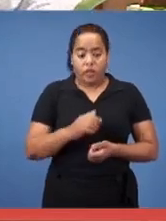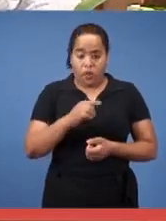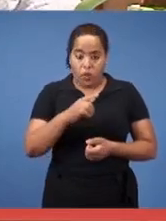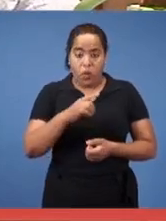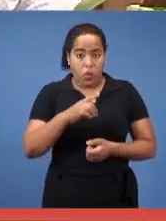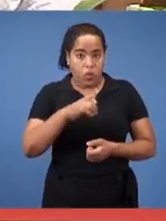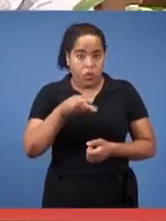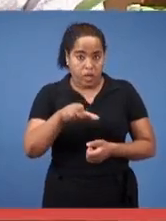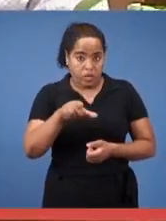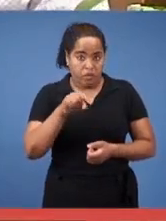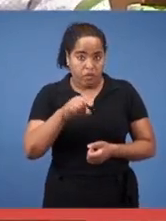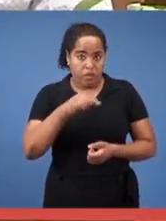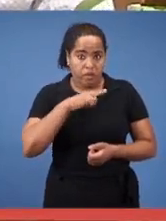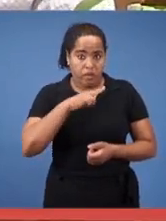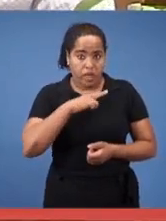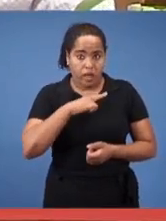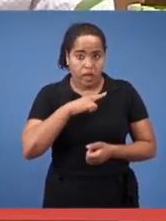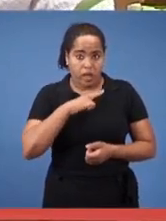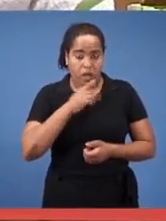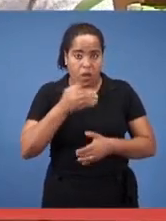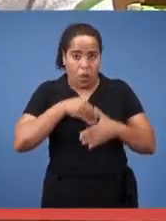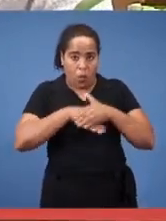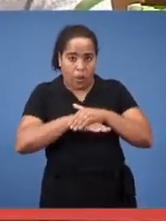Whatever you have,